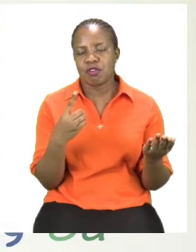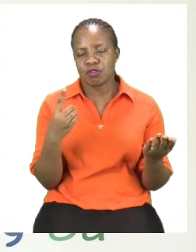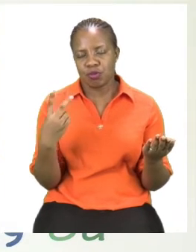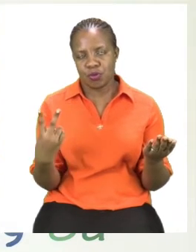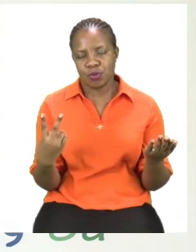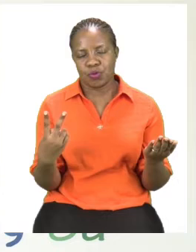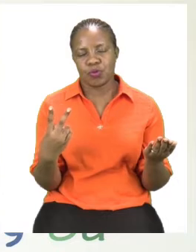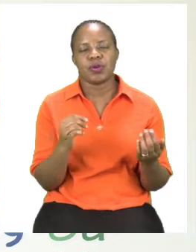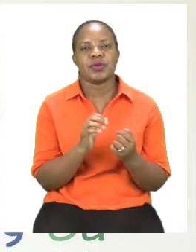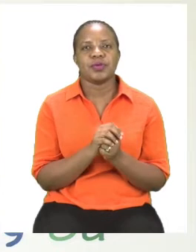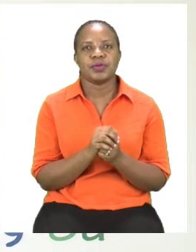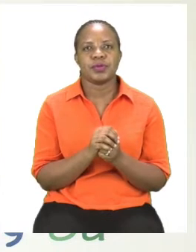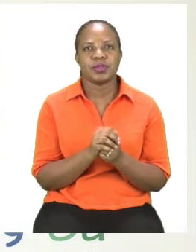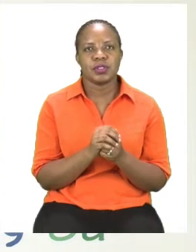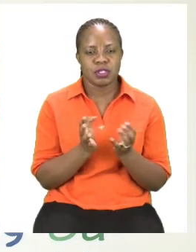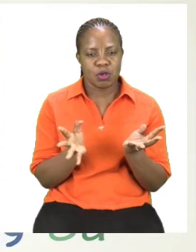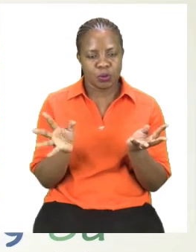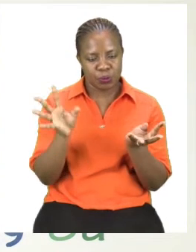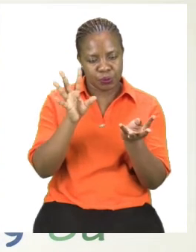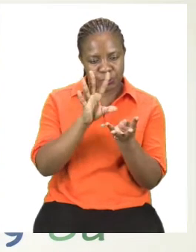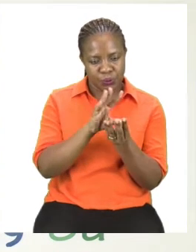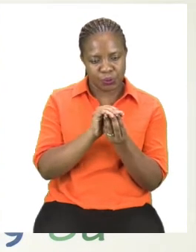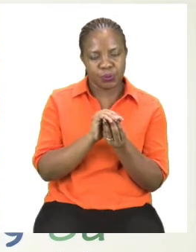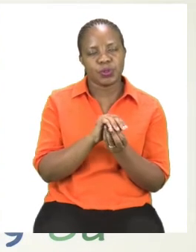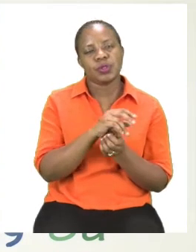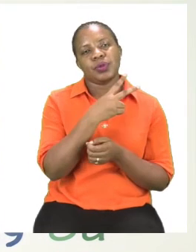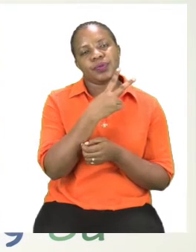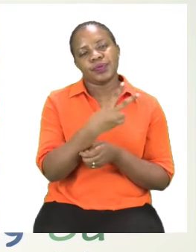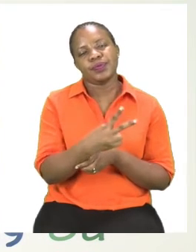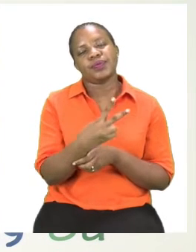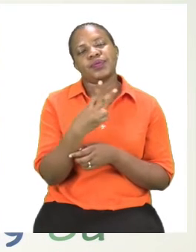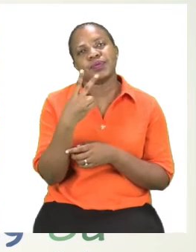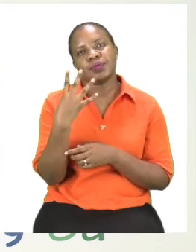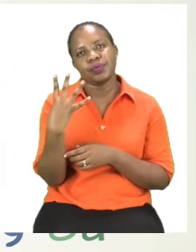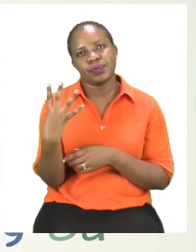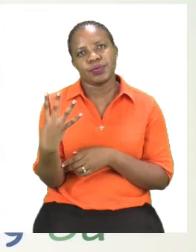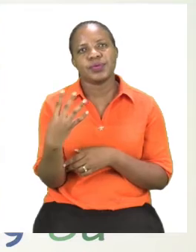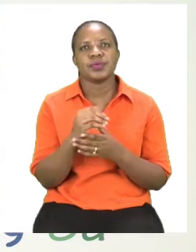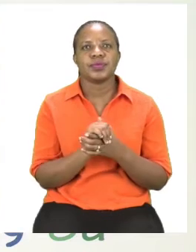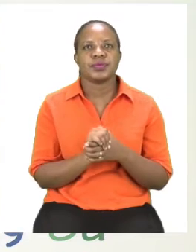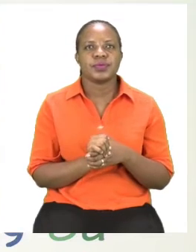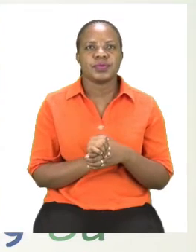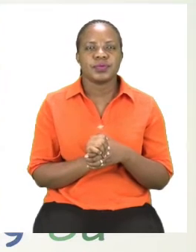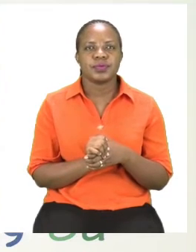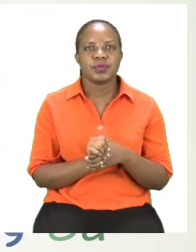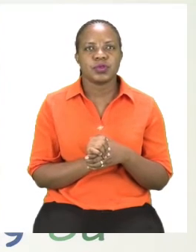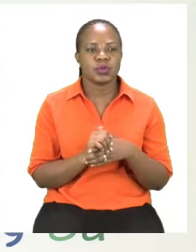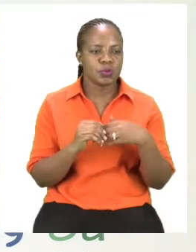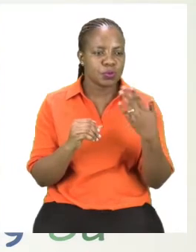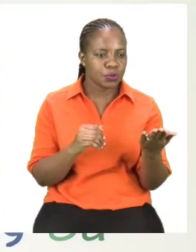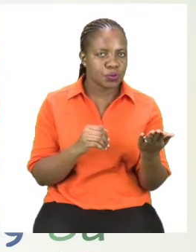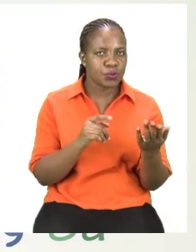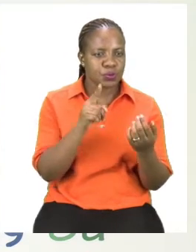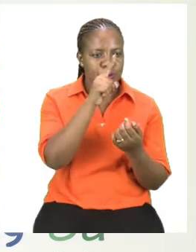answer here, and then we'll count what the other twin has and we'll put our answer here. So let us start